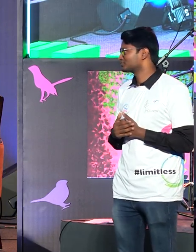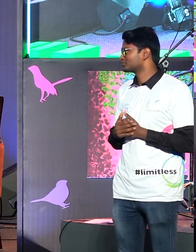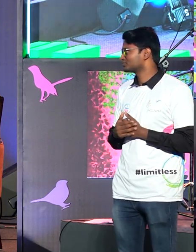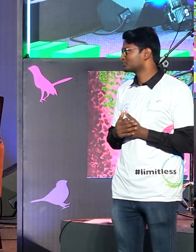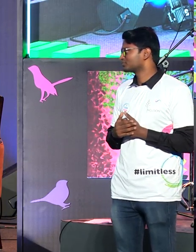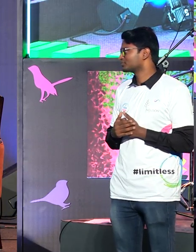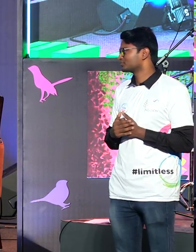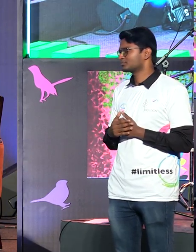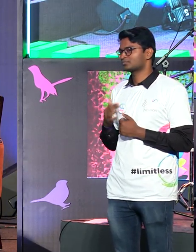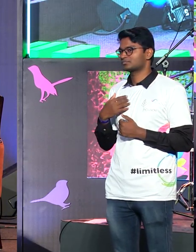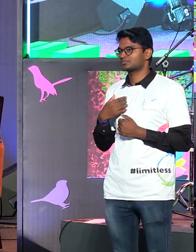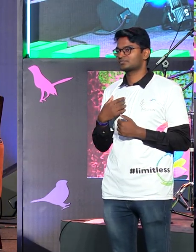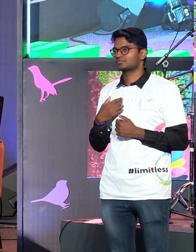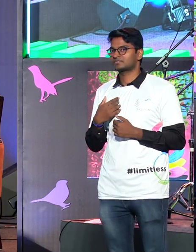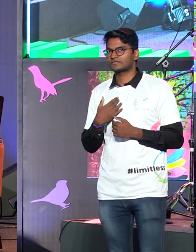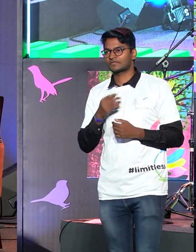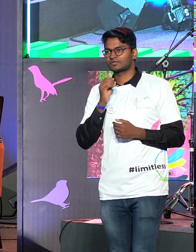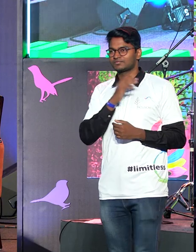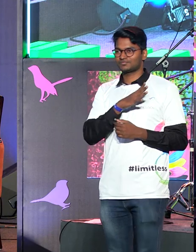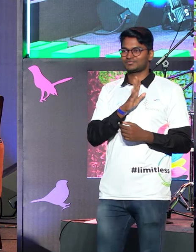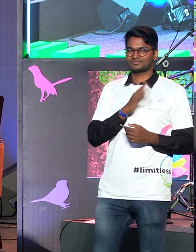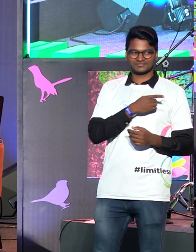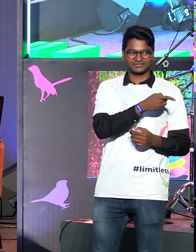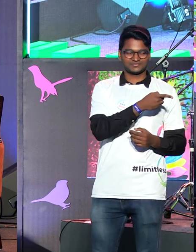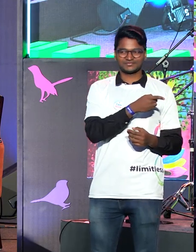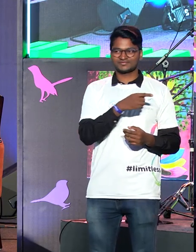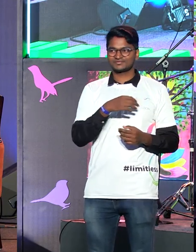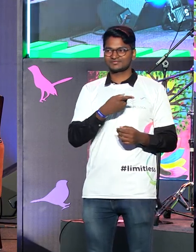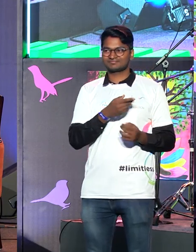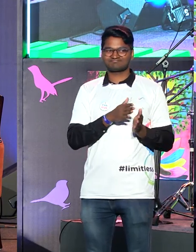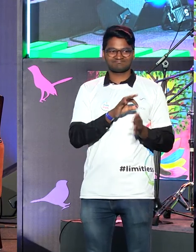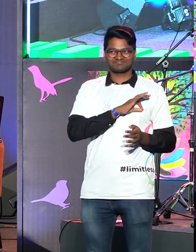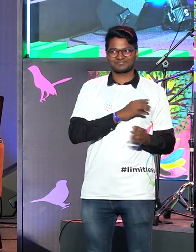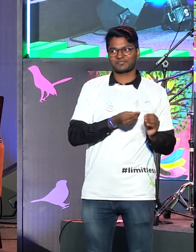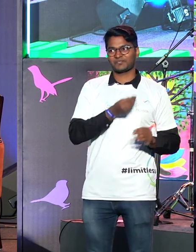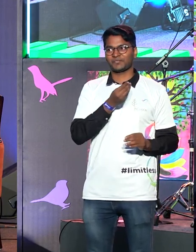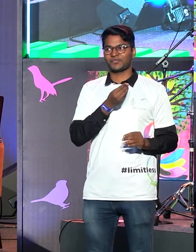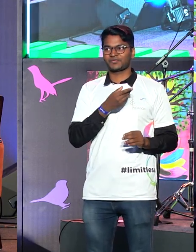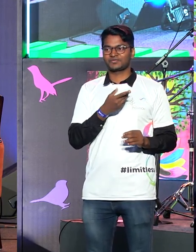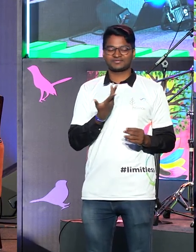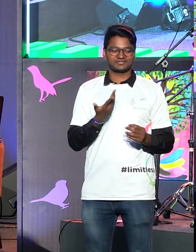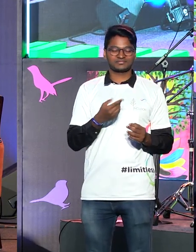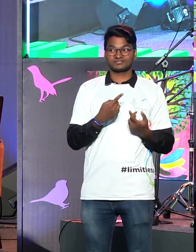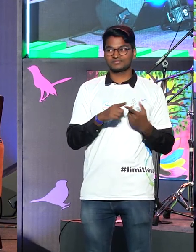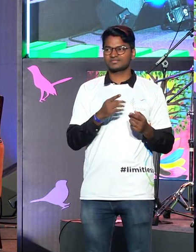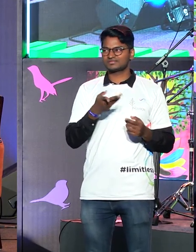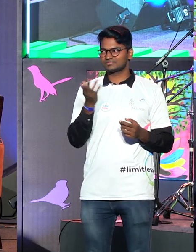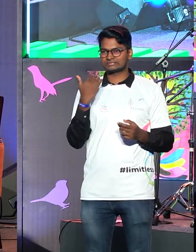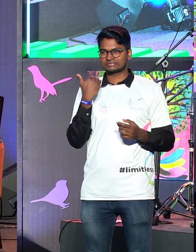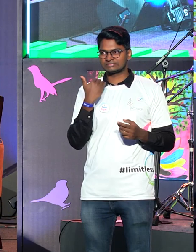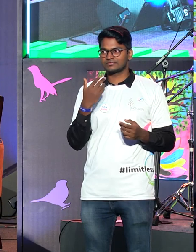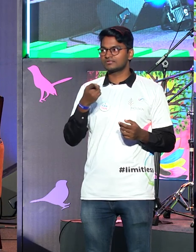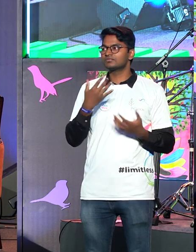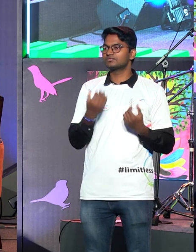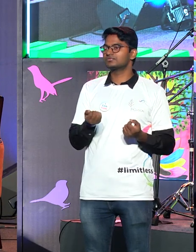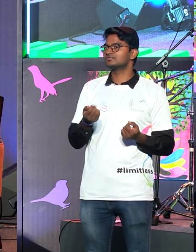I must confess I'm a Nandita Das fan, so I can keep here and keep chatting and bore you guys to death. Not from my talk, but I want you